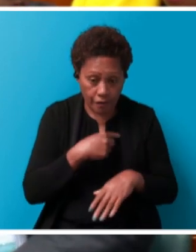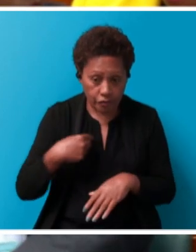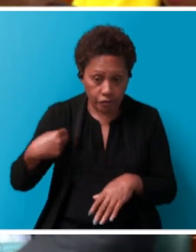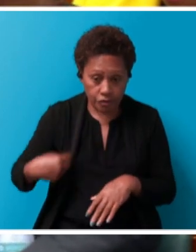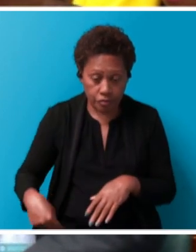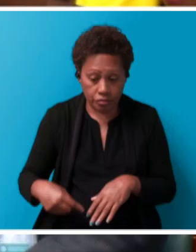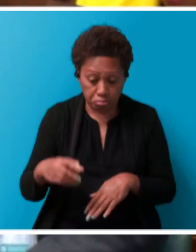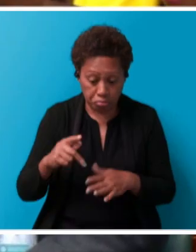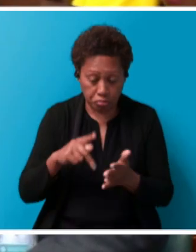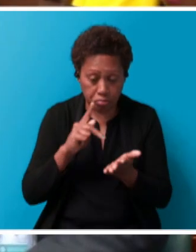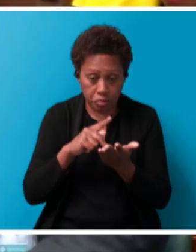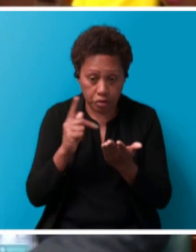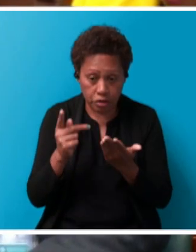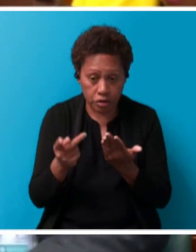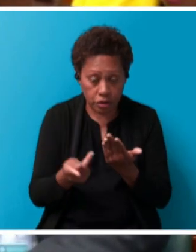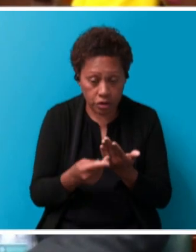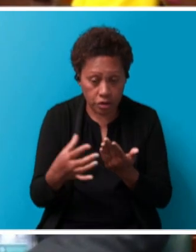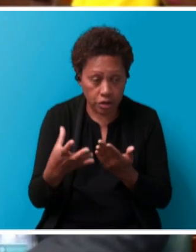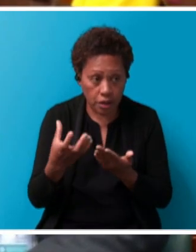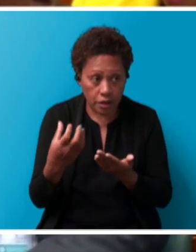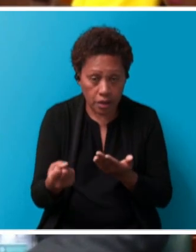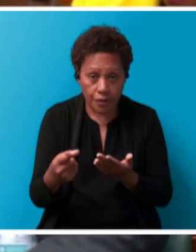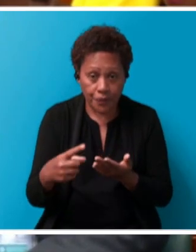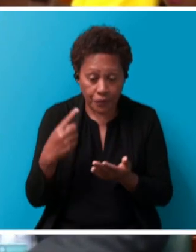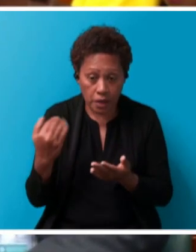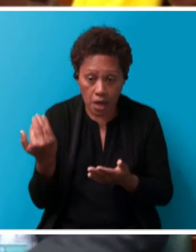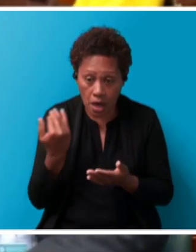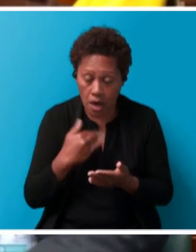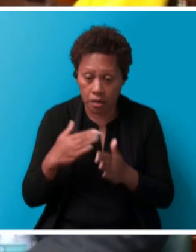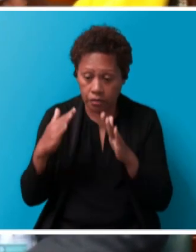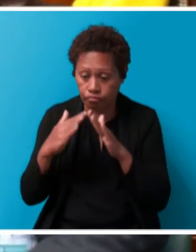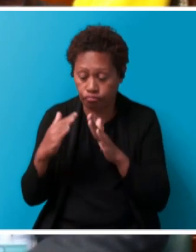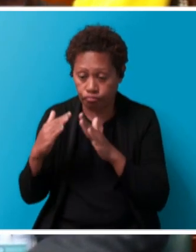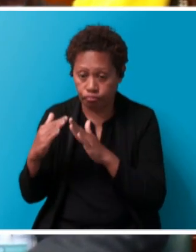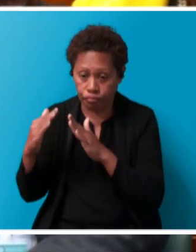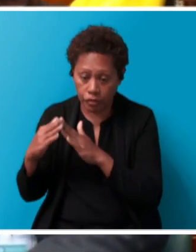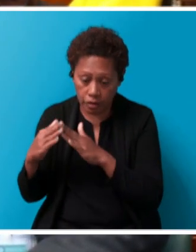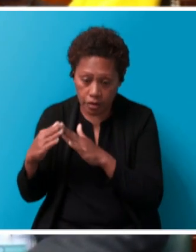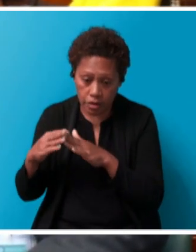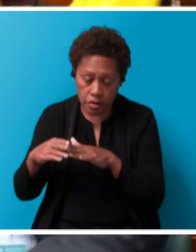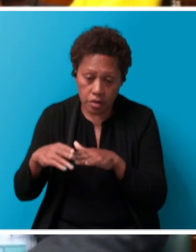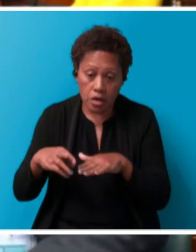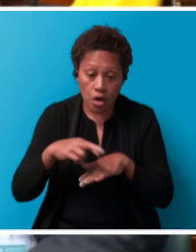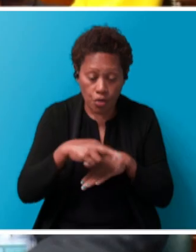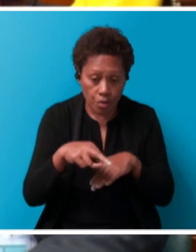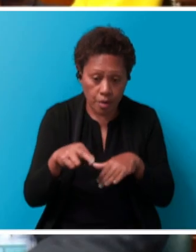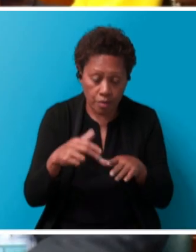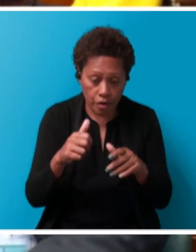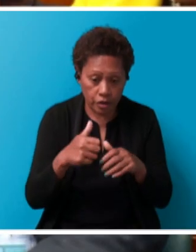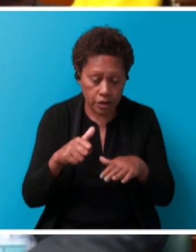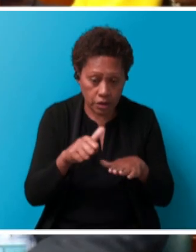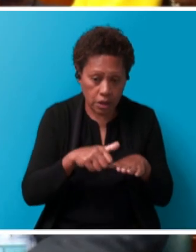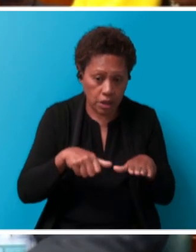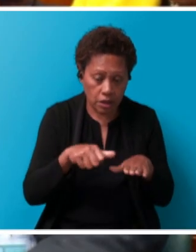benefit approximately 190 households in remote areas by improving access to renewable energy. There are